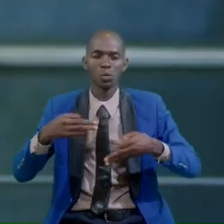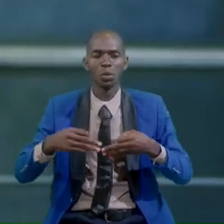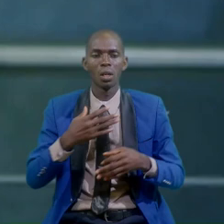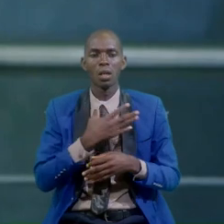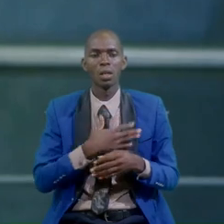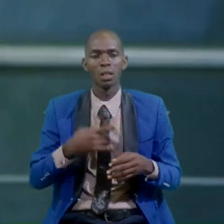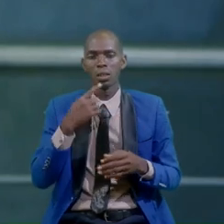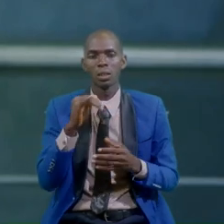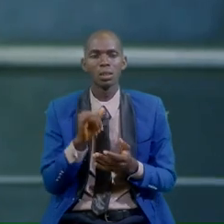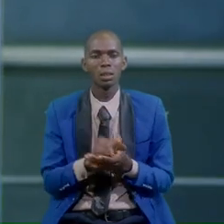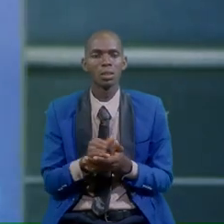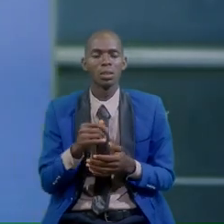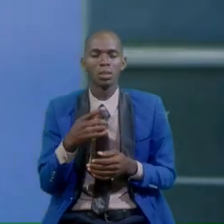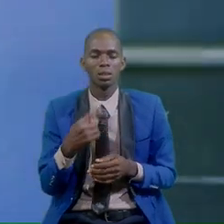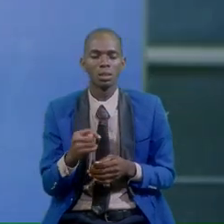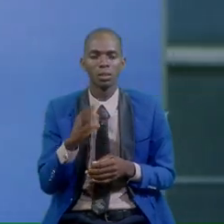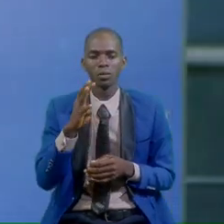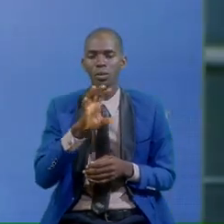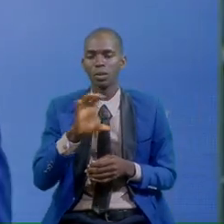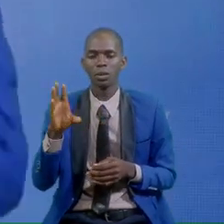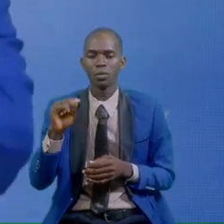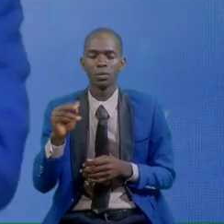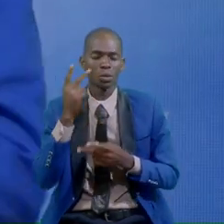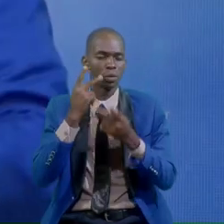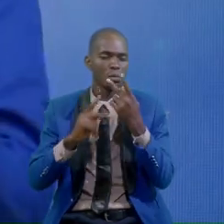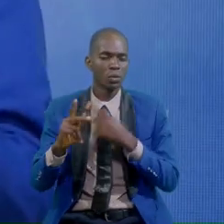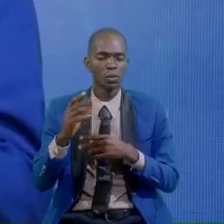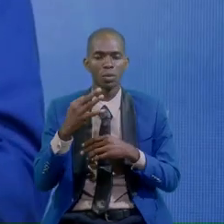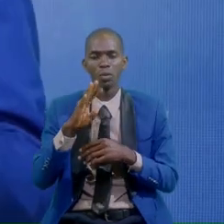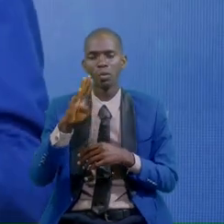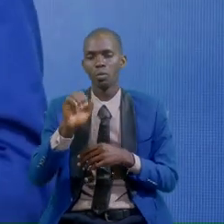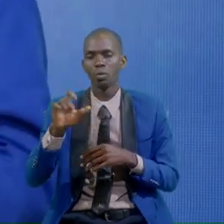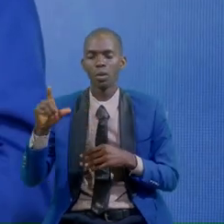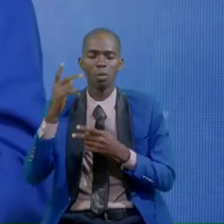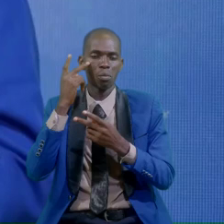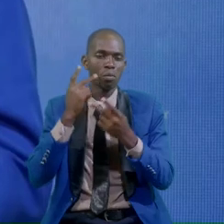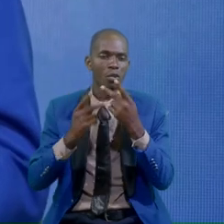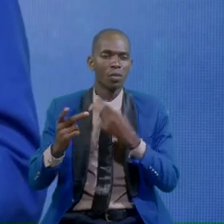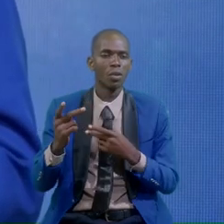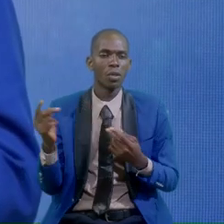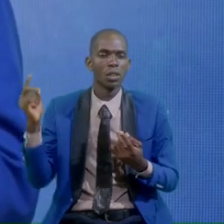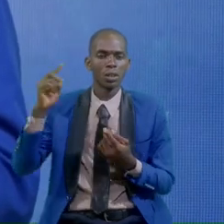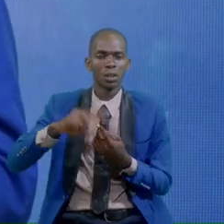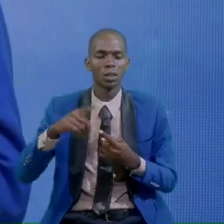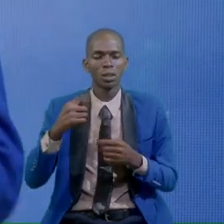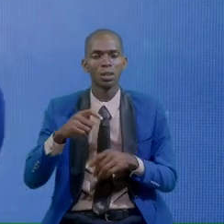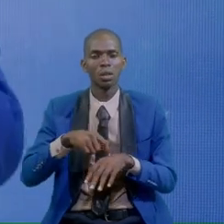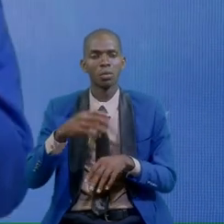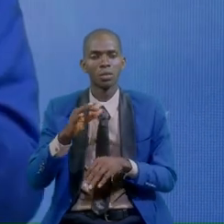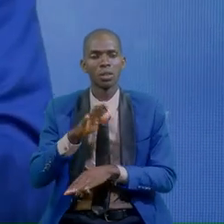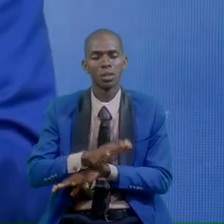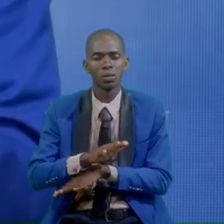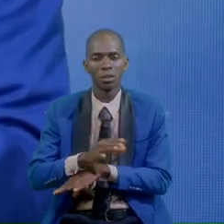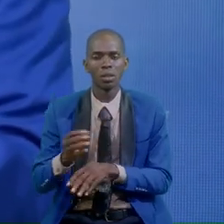they prophesied until the time of the offering of the evening sacrifice,